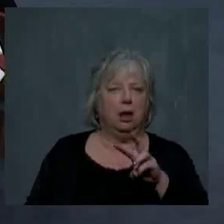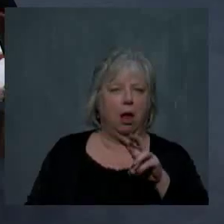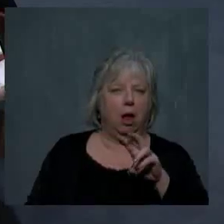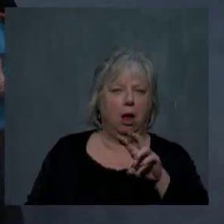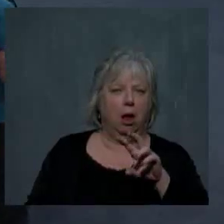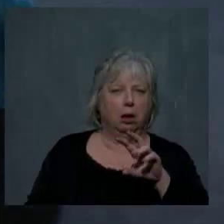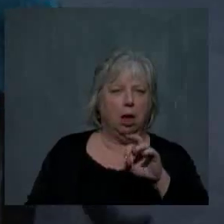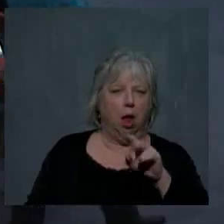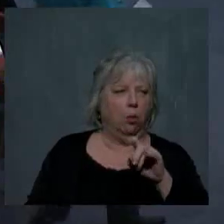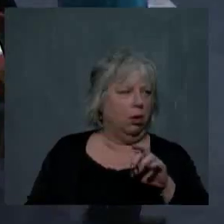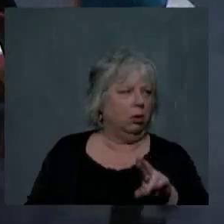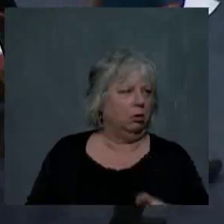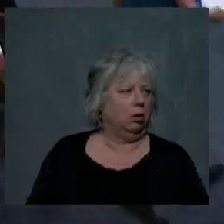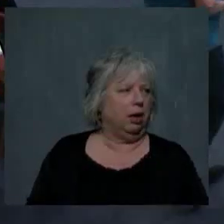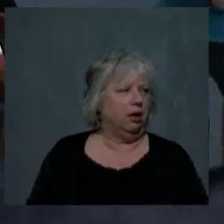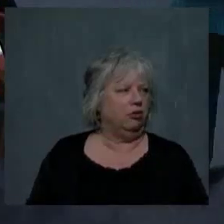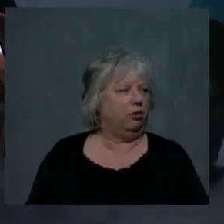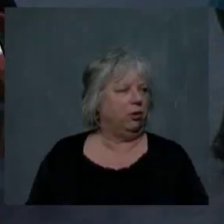Sherry Clawwitter, okay.